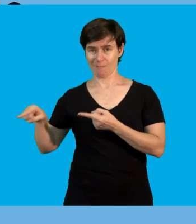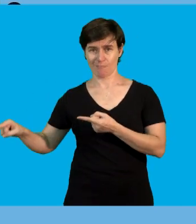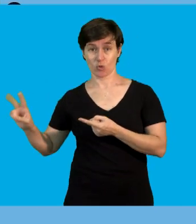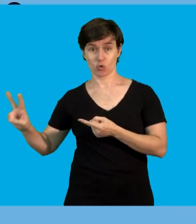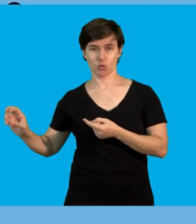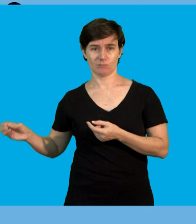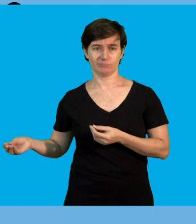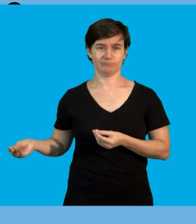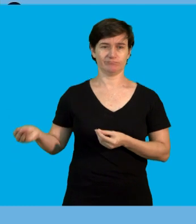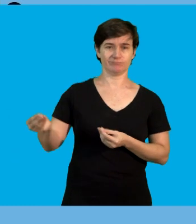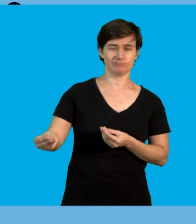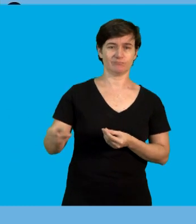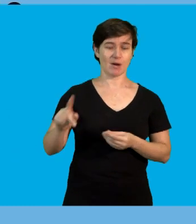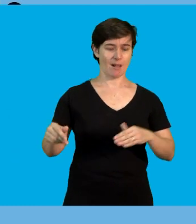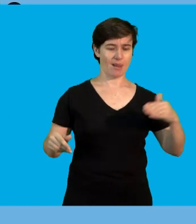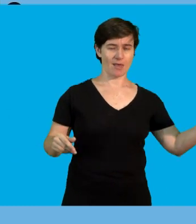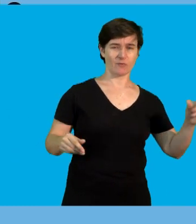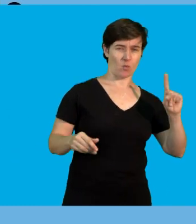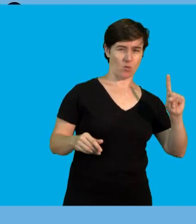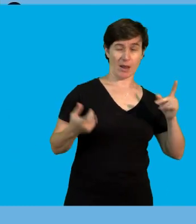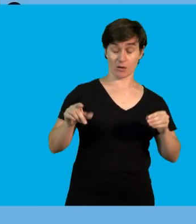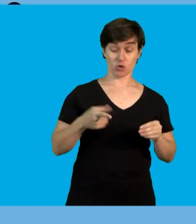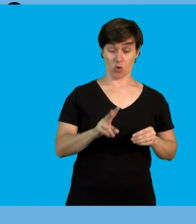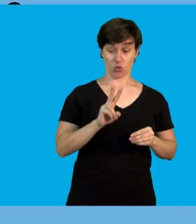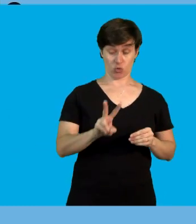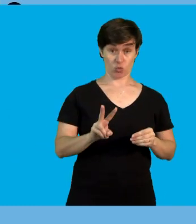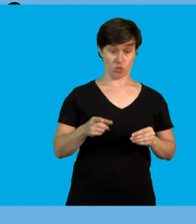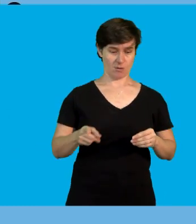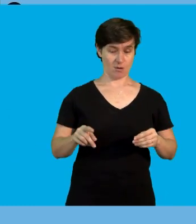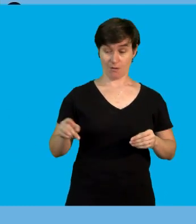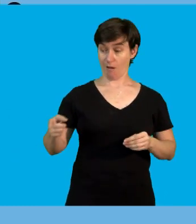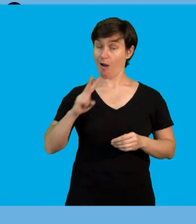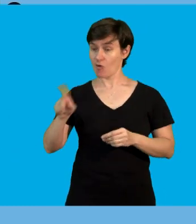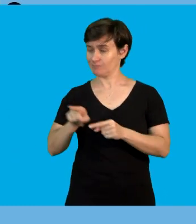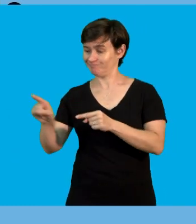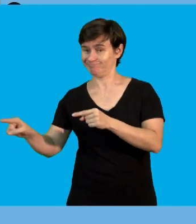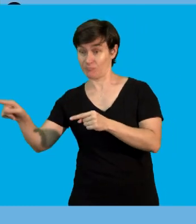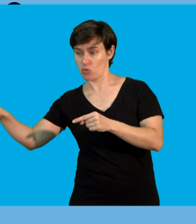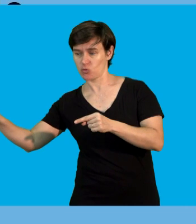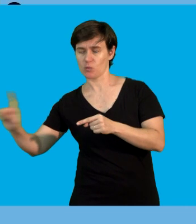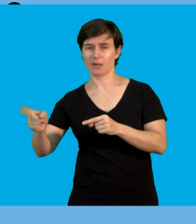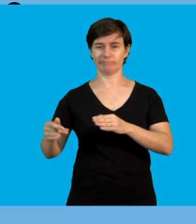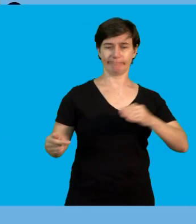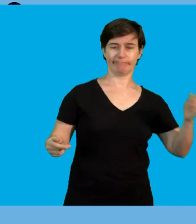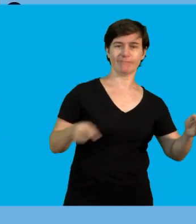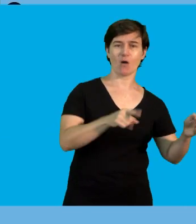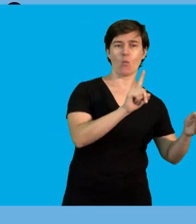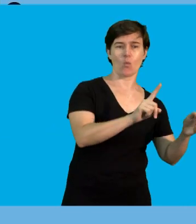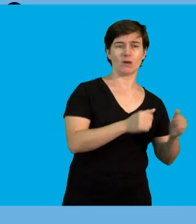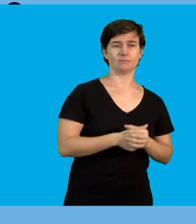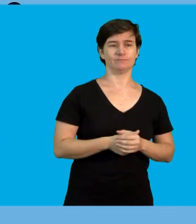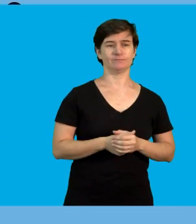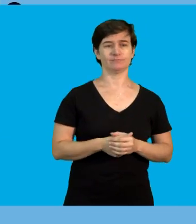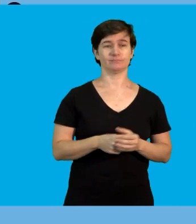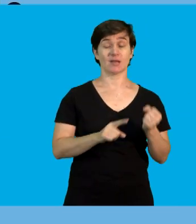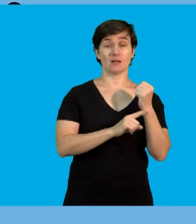have 2 oxygen, and then on the right-hand side, we only have 1 oxygen. Then lastly, the calcium, we can just squeeze